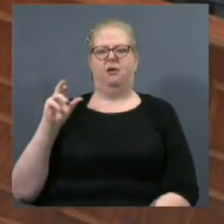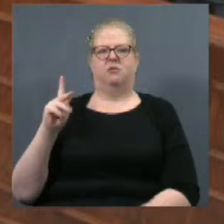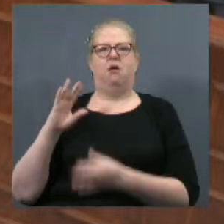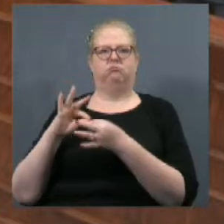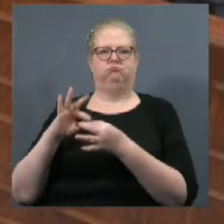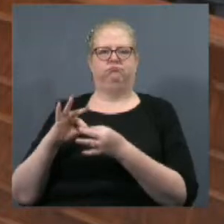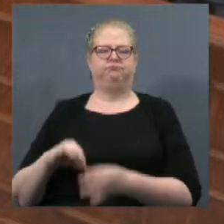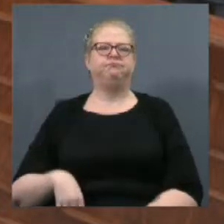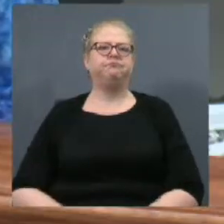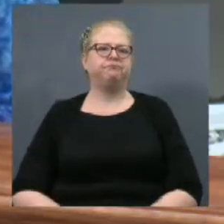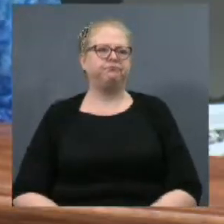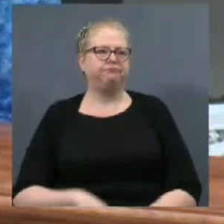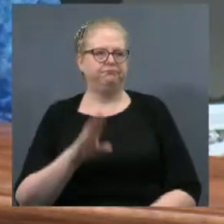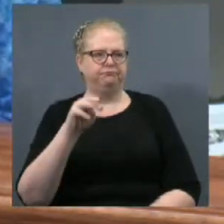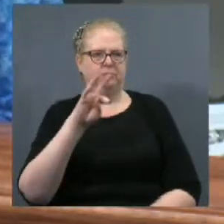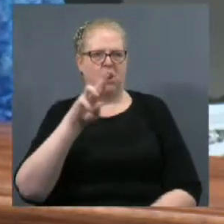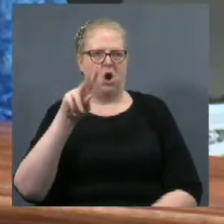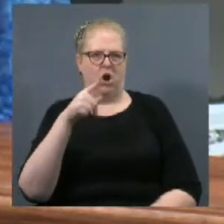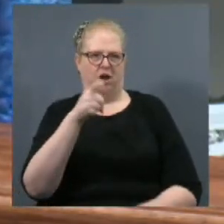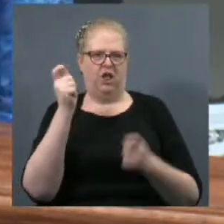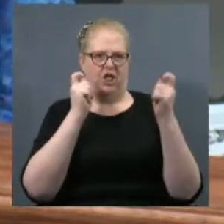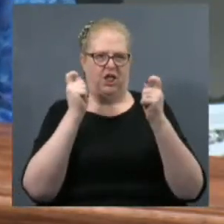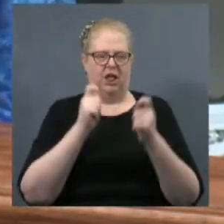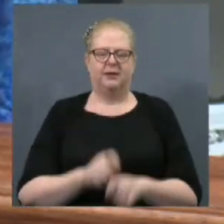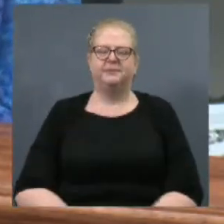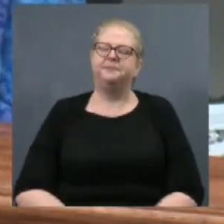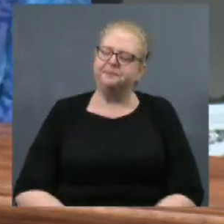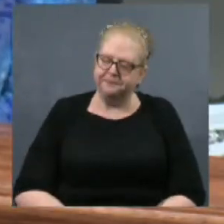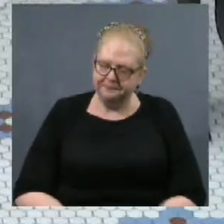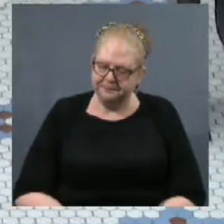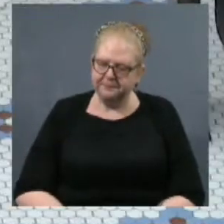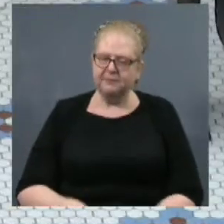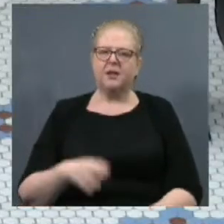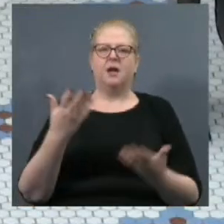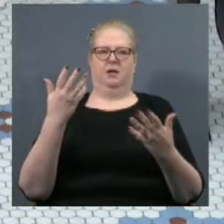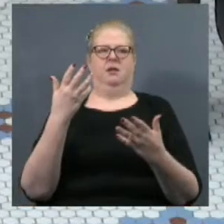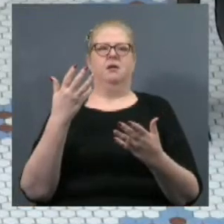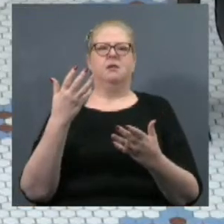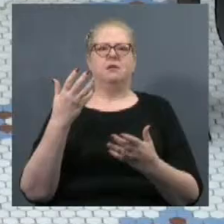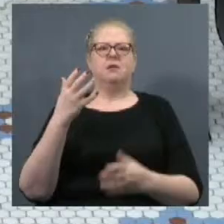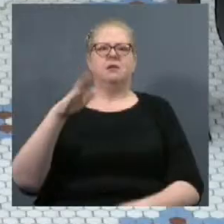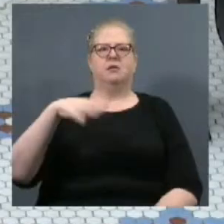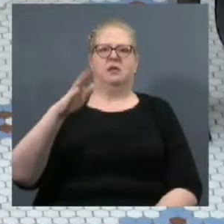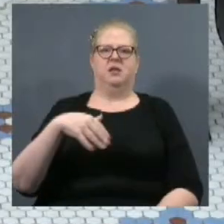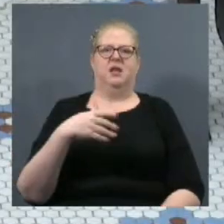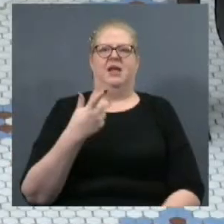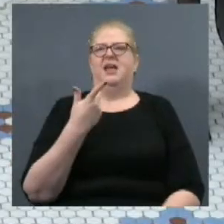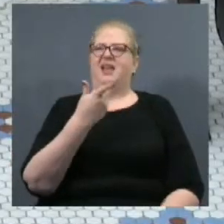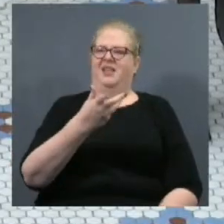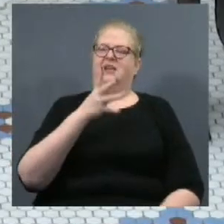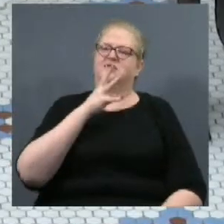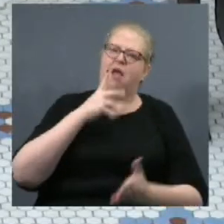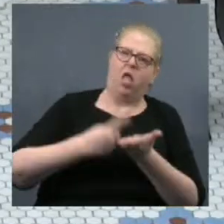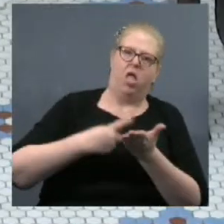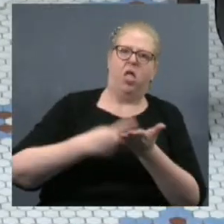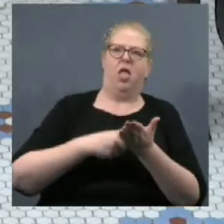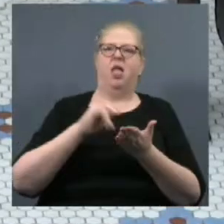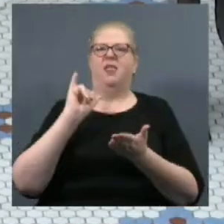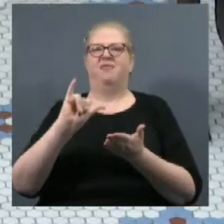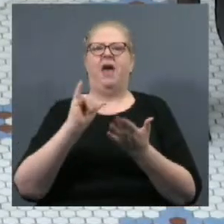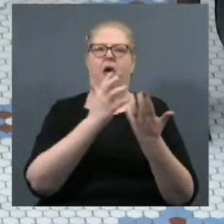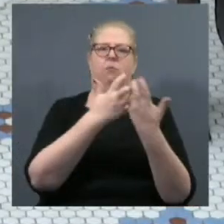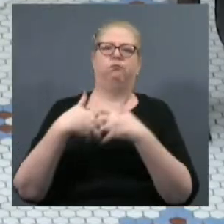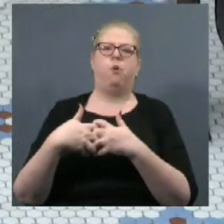Mark, I noticed that you was making faces. There's been discussion about the workout plan or the idea of a workout plan. I